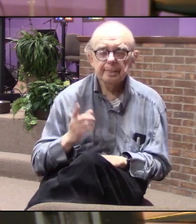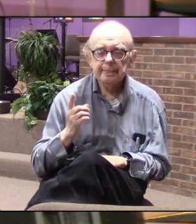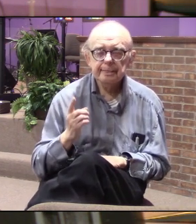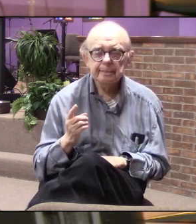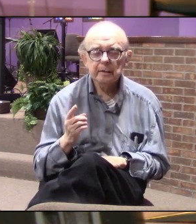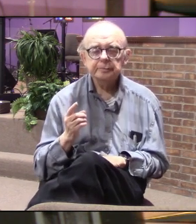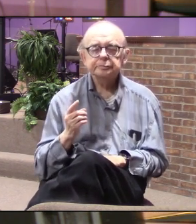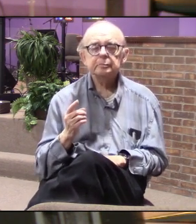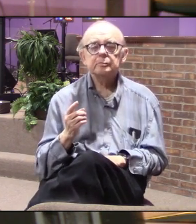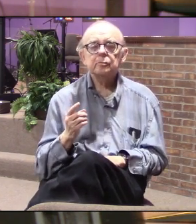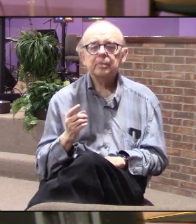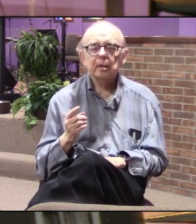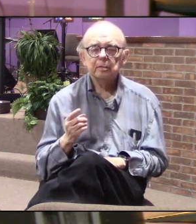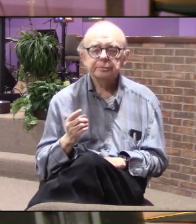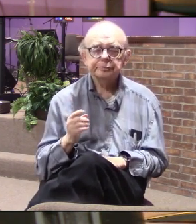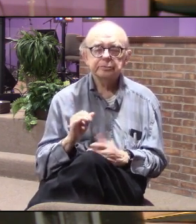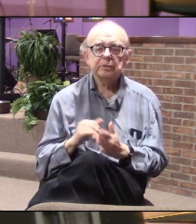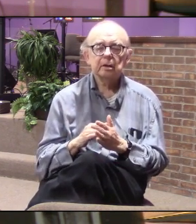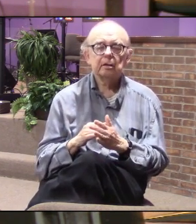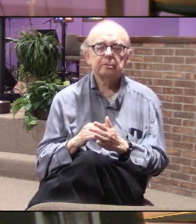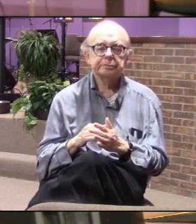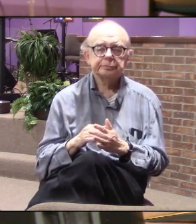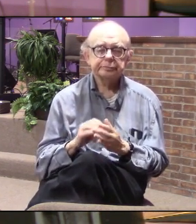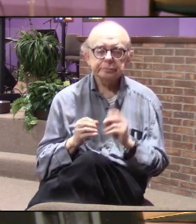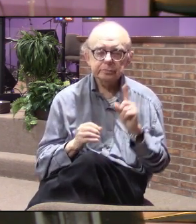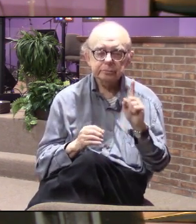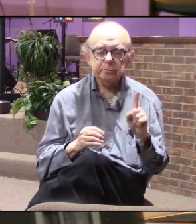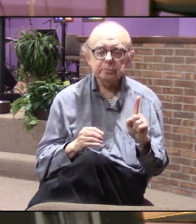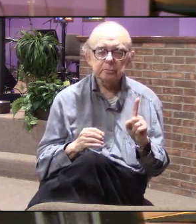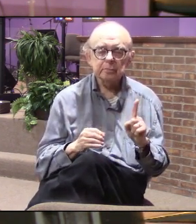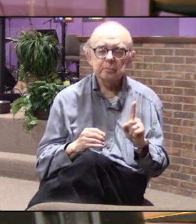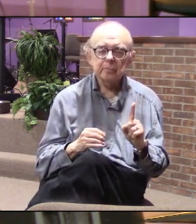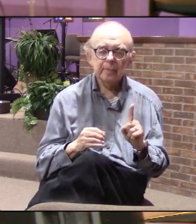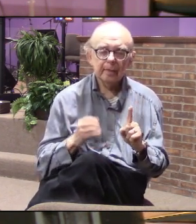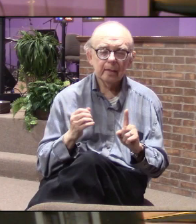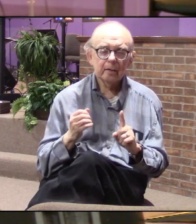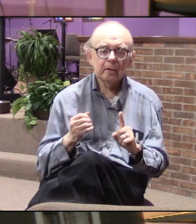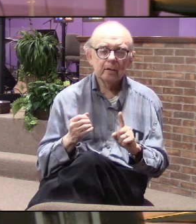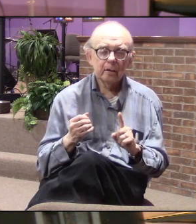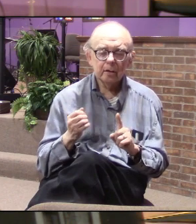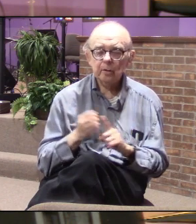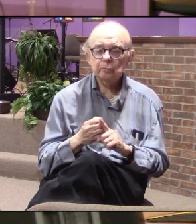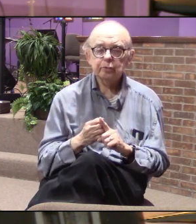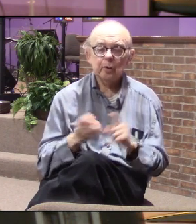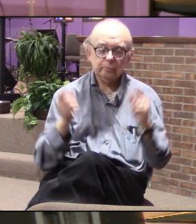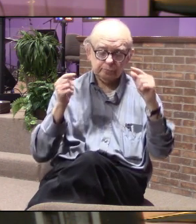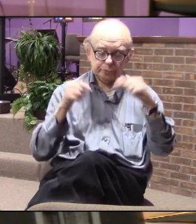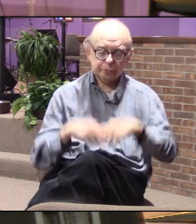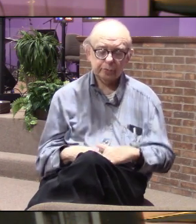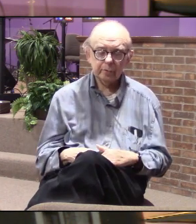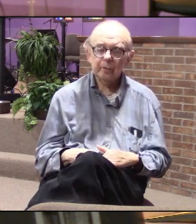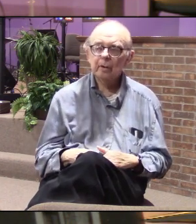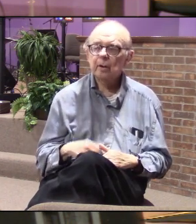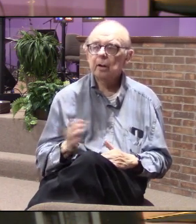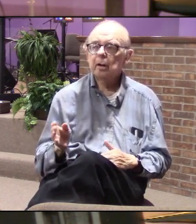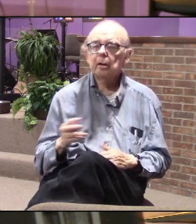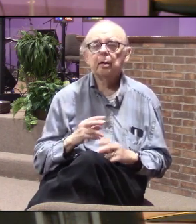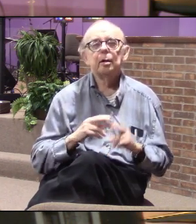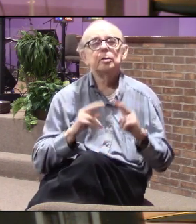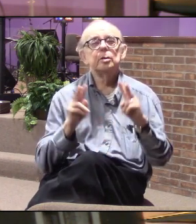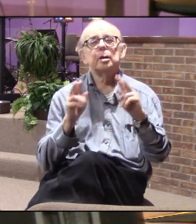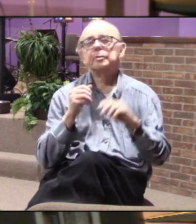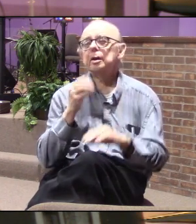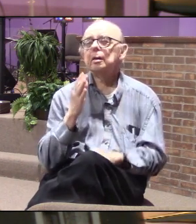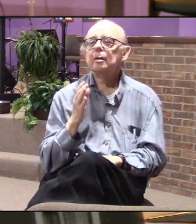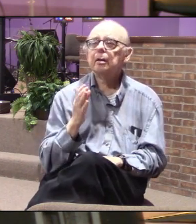understand that, number one, when you hit bottom, again, you look up to